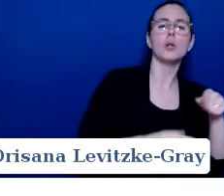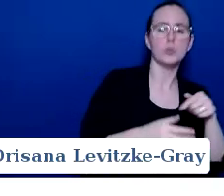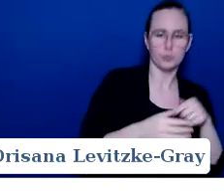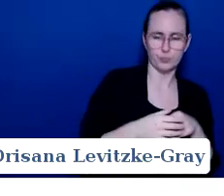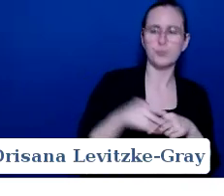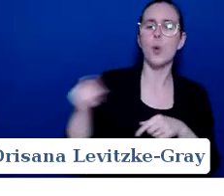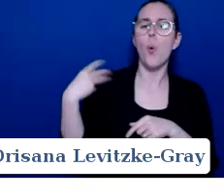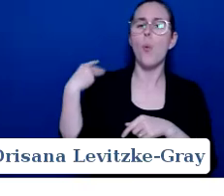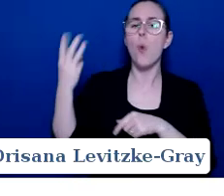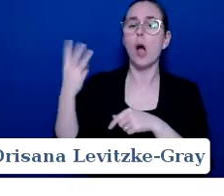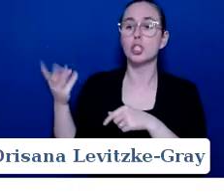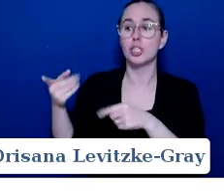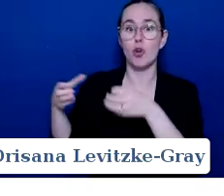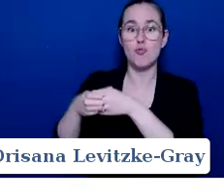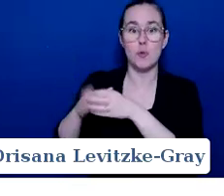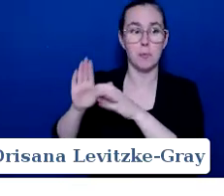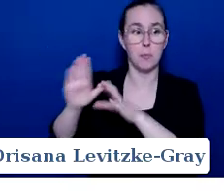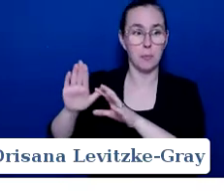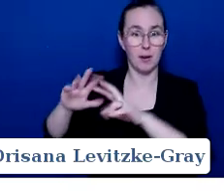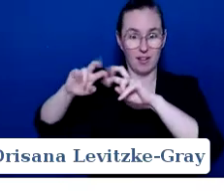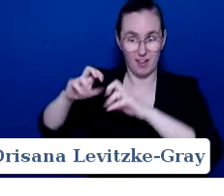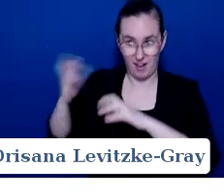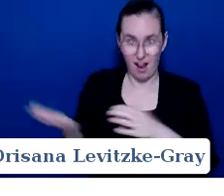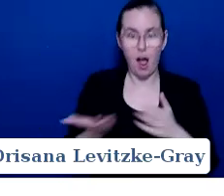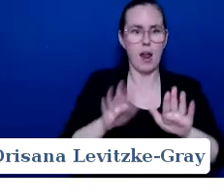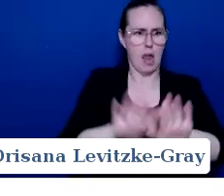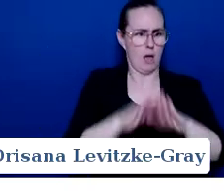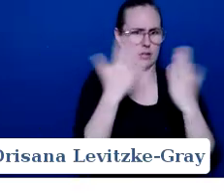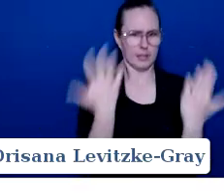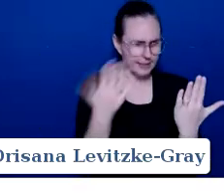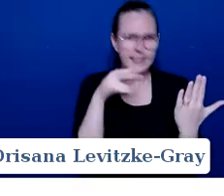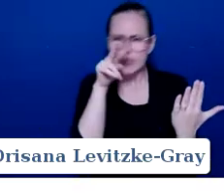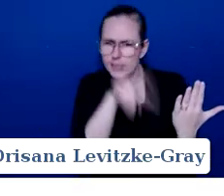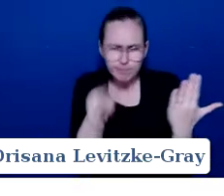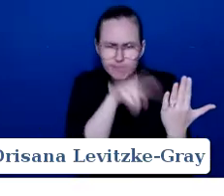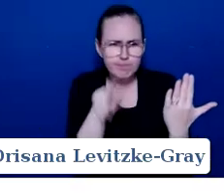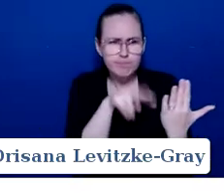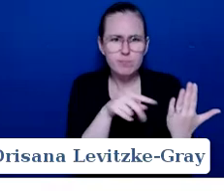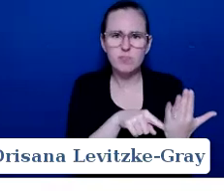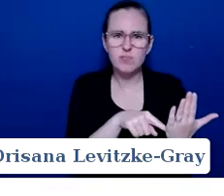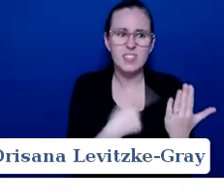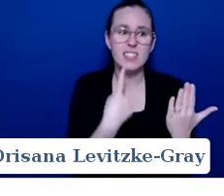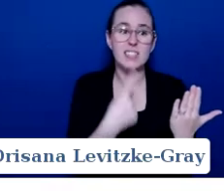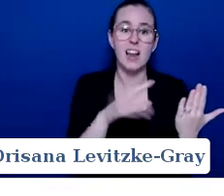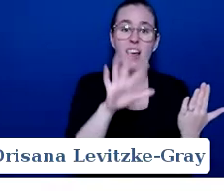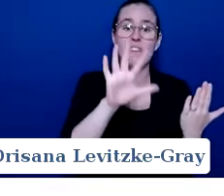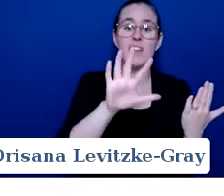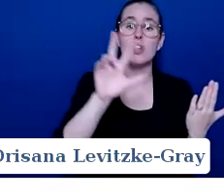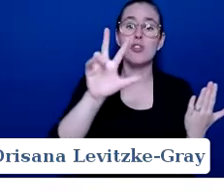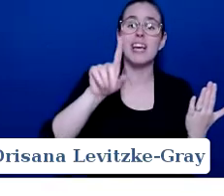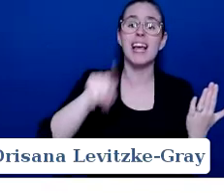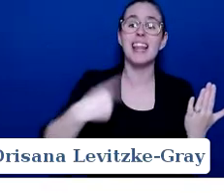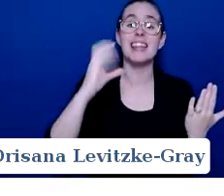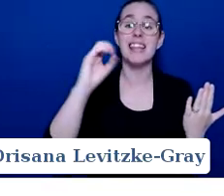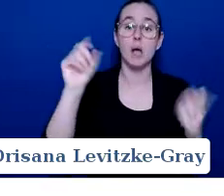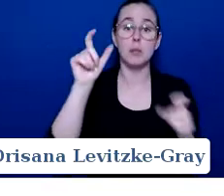disability. Not all of them, but 53, it's a person with more severe disability. Haiti